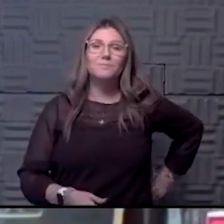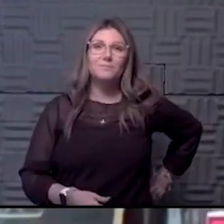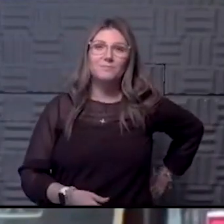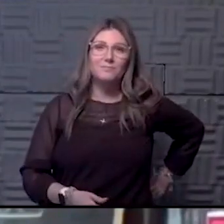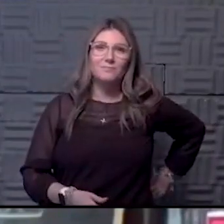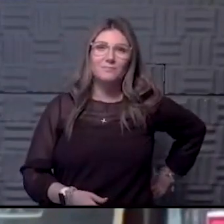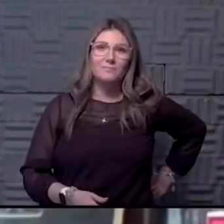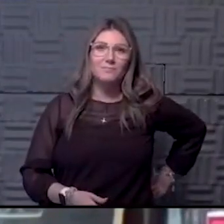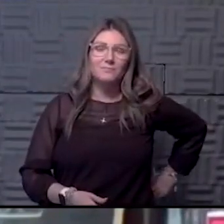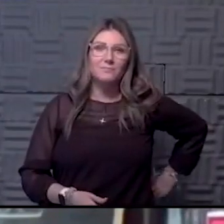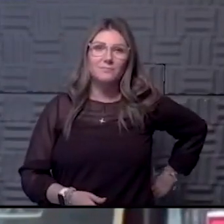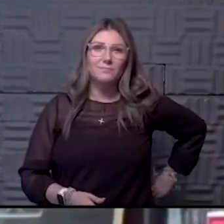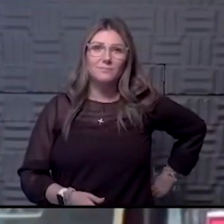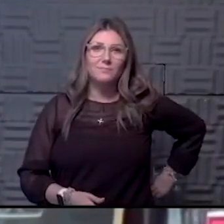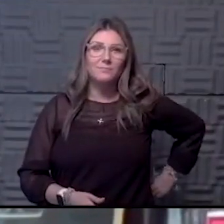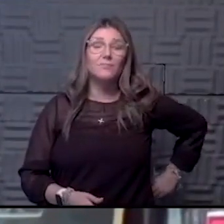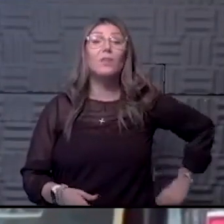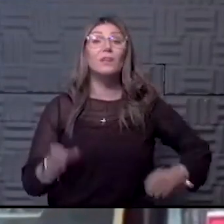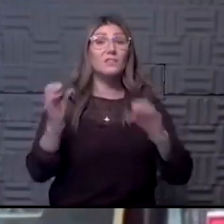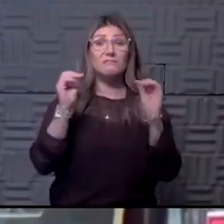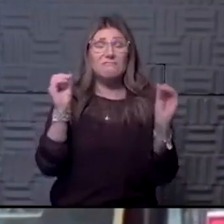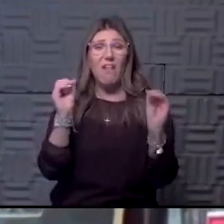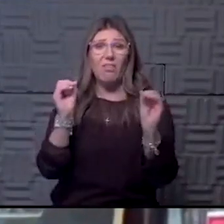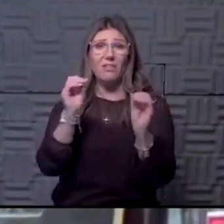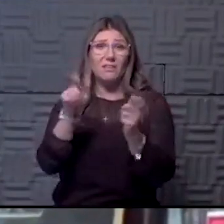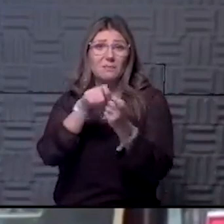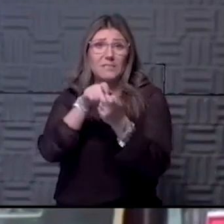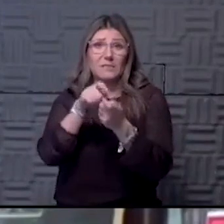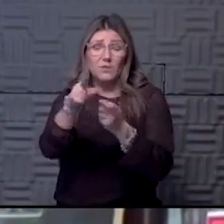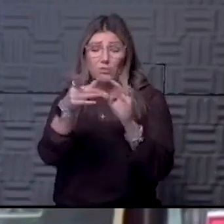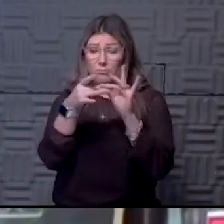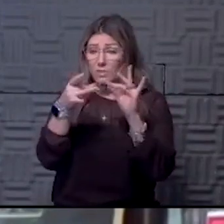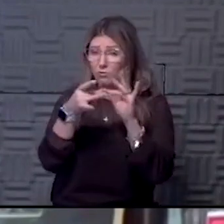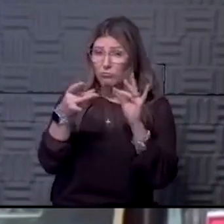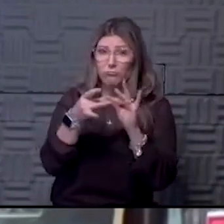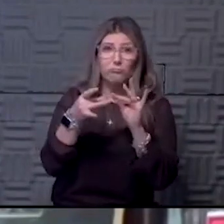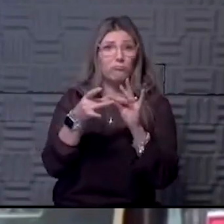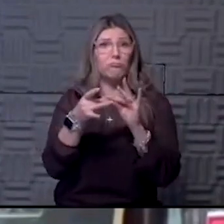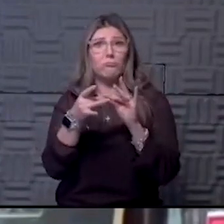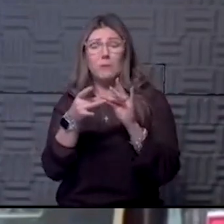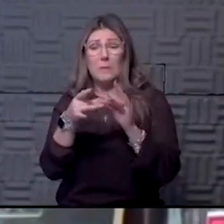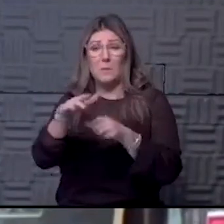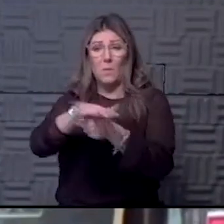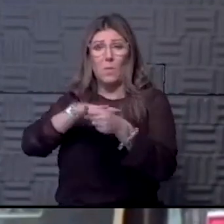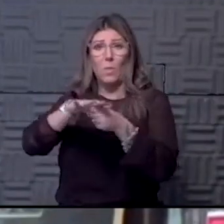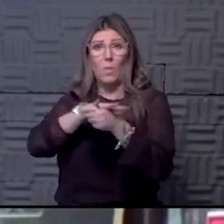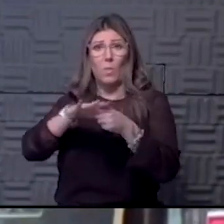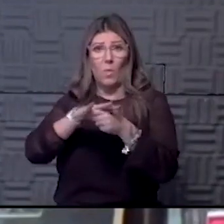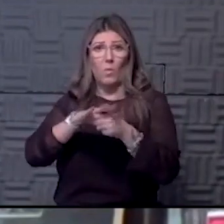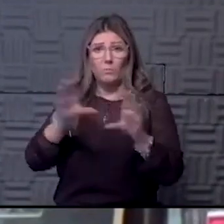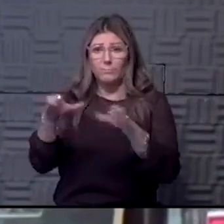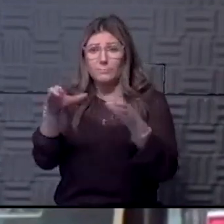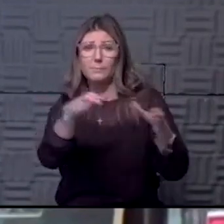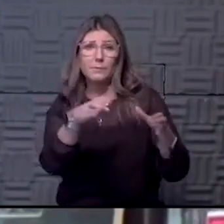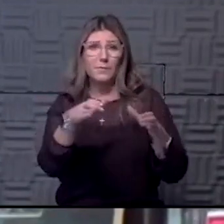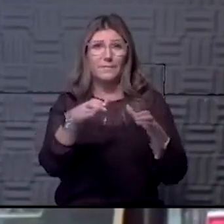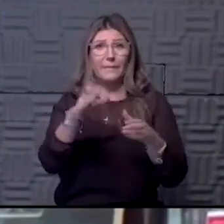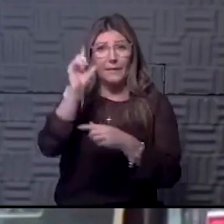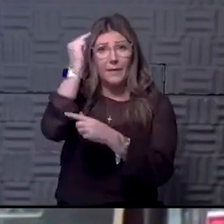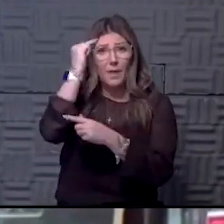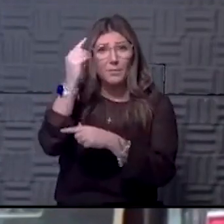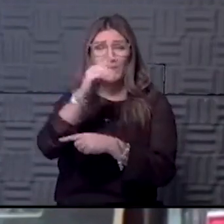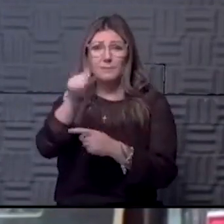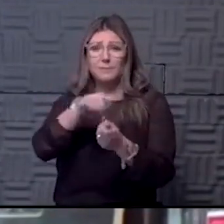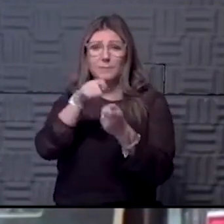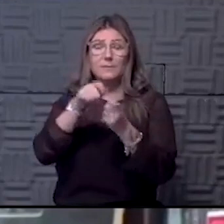isn't anything specific. I mean, you mentioned a couple of things. Aid to local units of government, but particularly to states and cities,